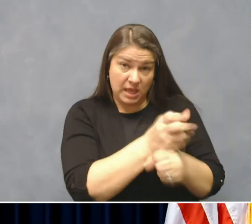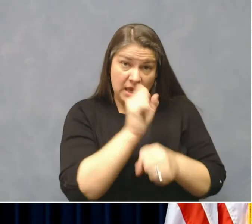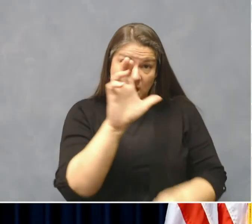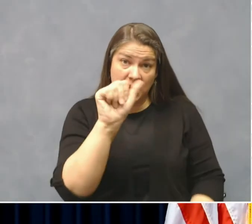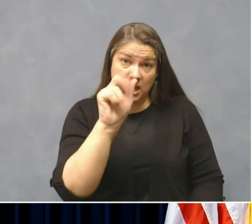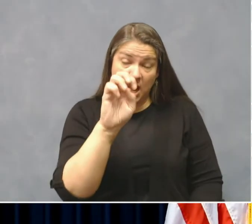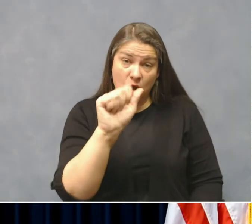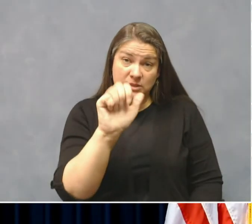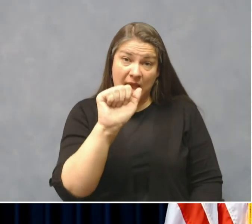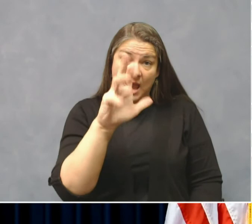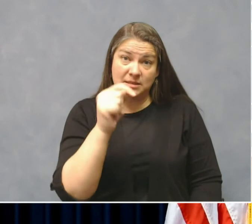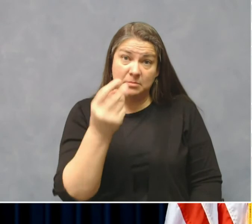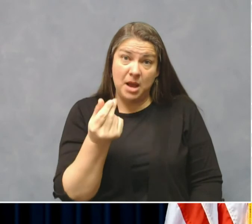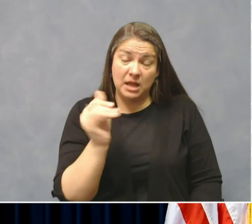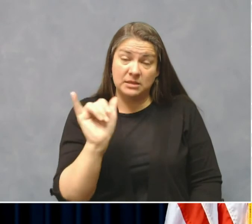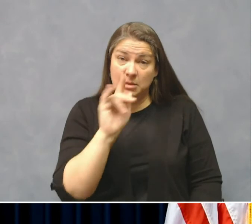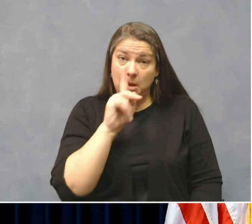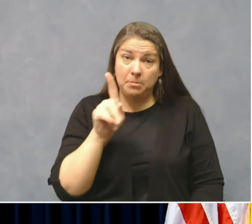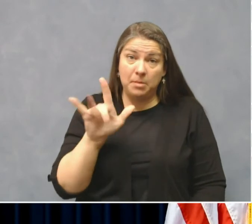the public schools are?